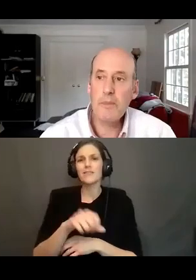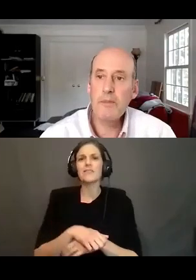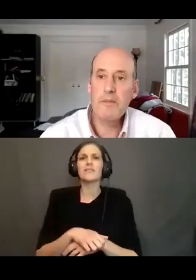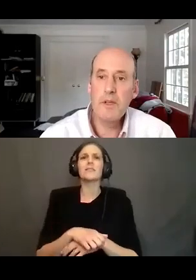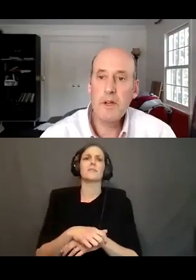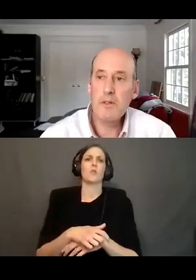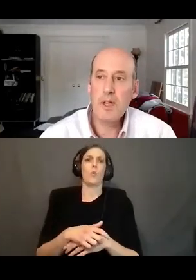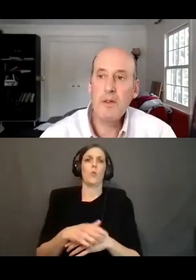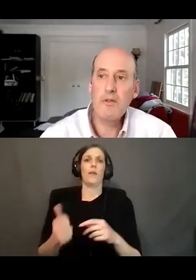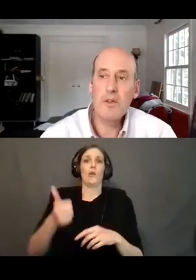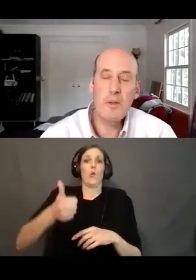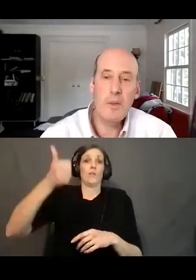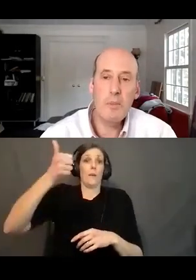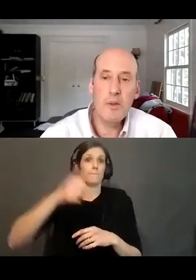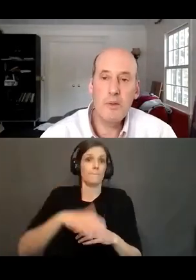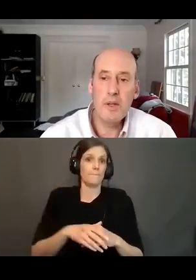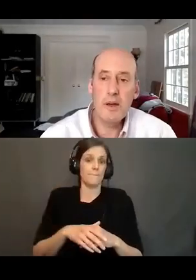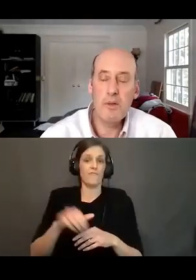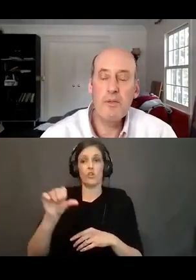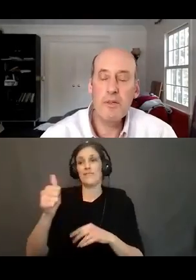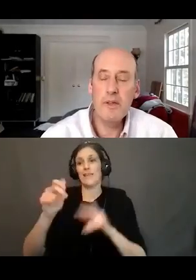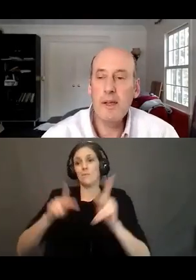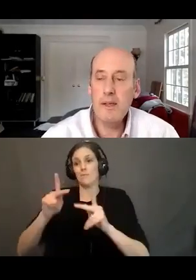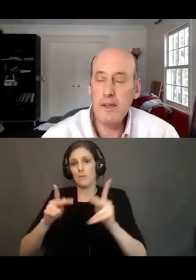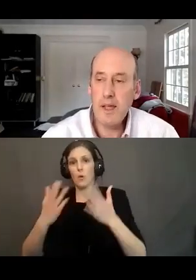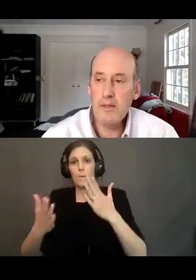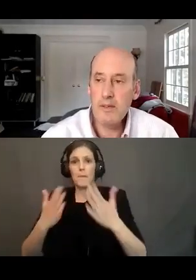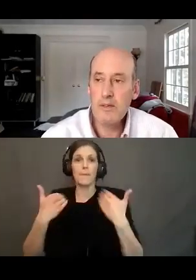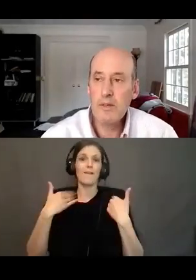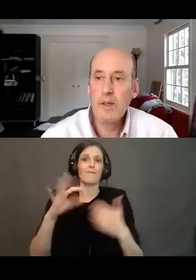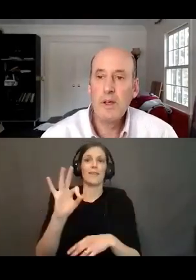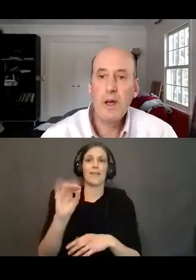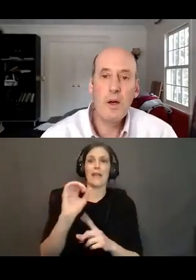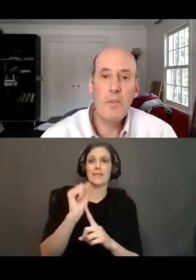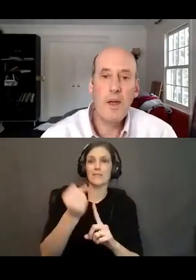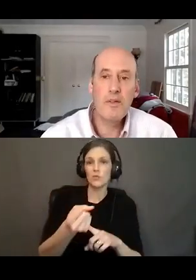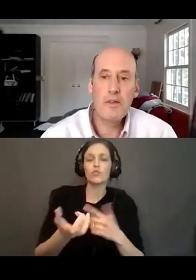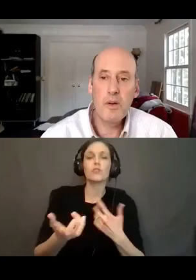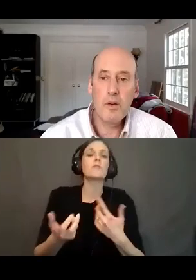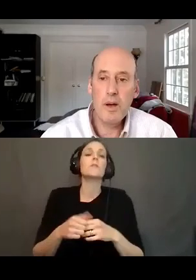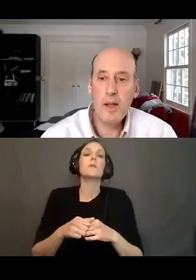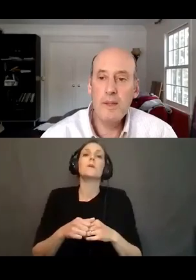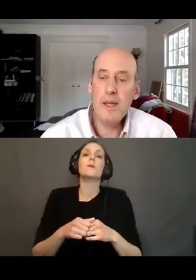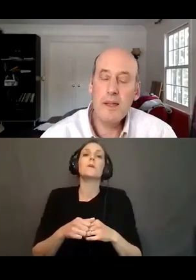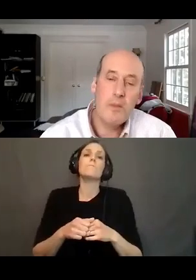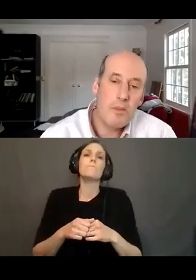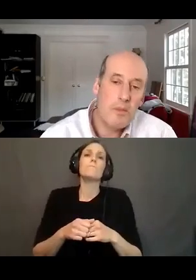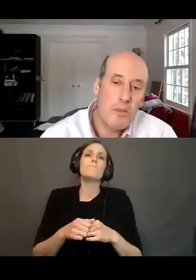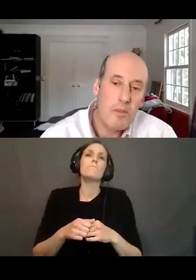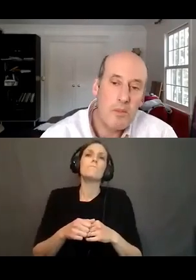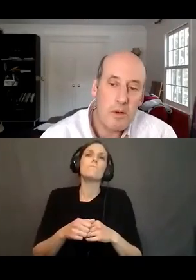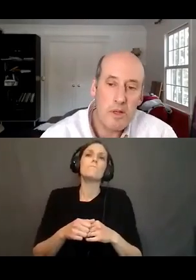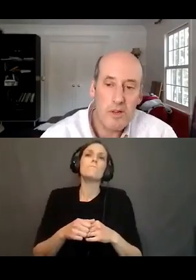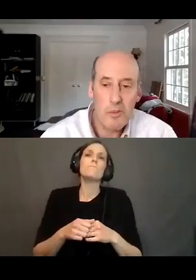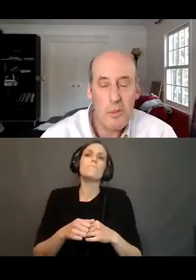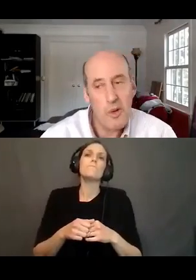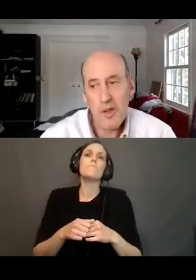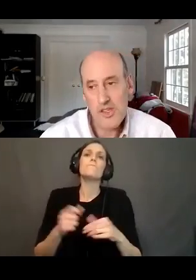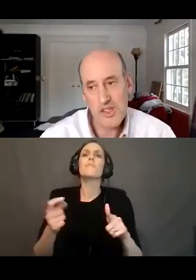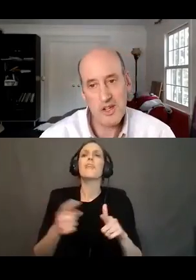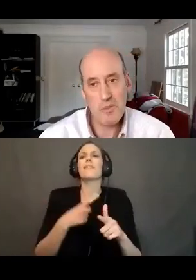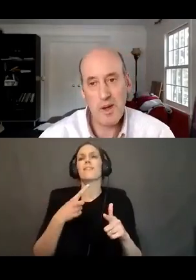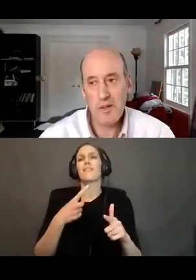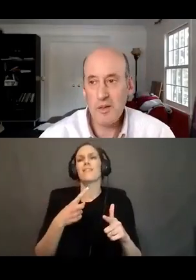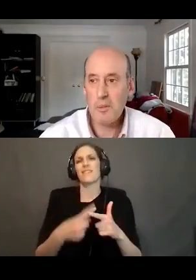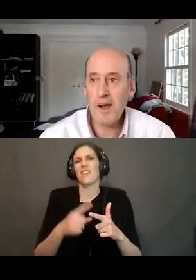go up. You know, for 10 people, you would have roughly 90 cases. And then we're into more or